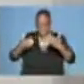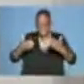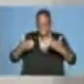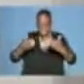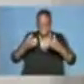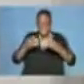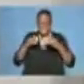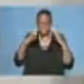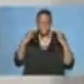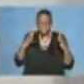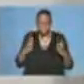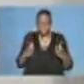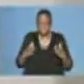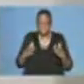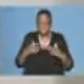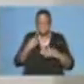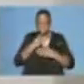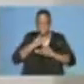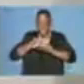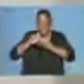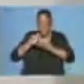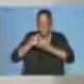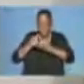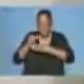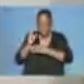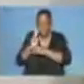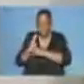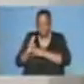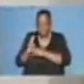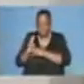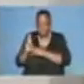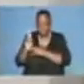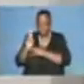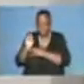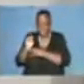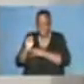local coaches who coach in the United States, we began to attract persons like